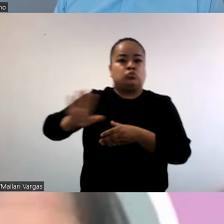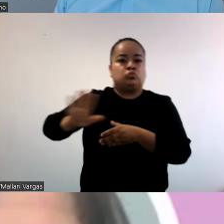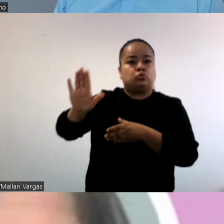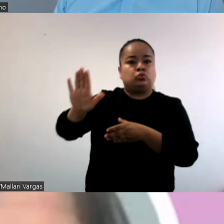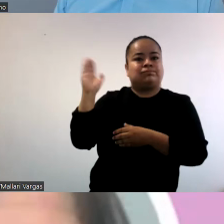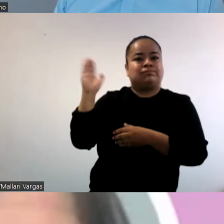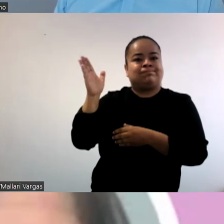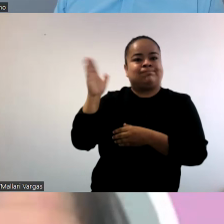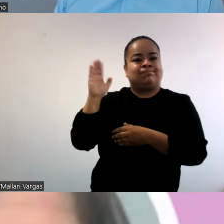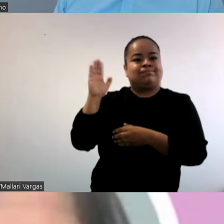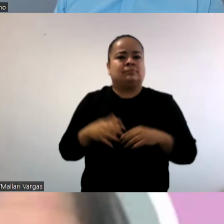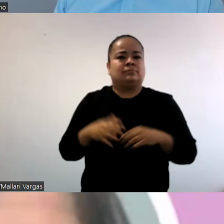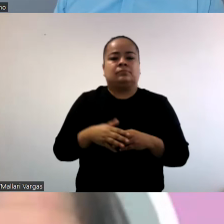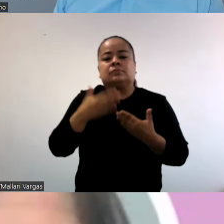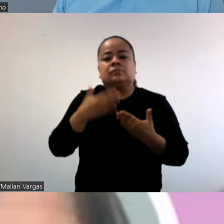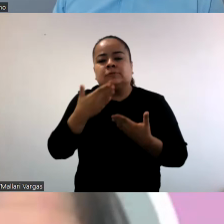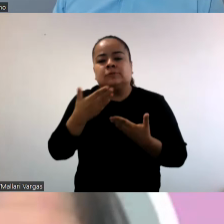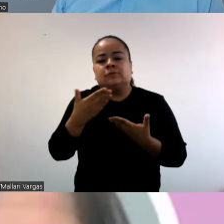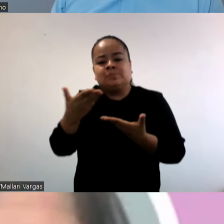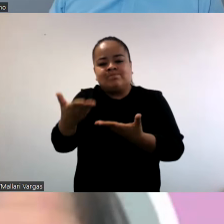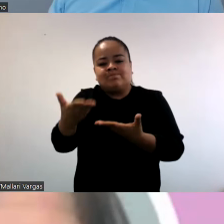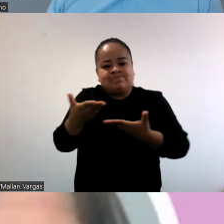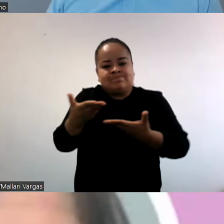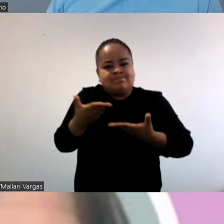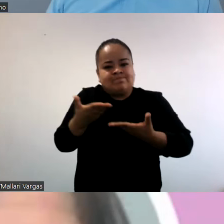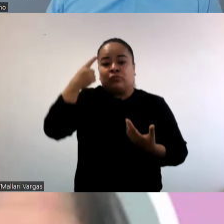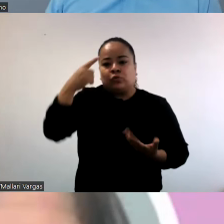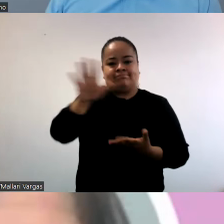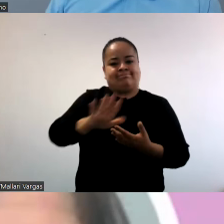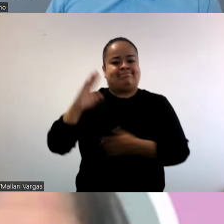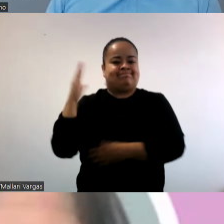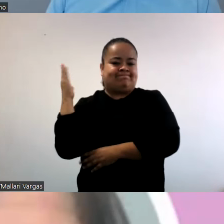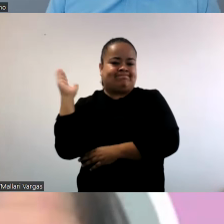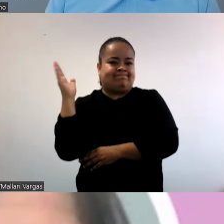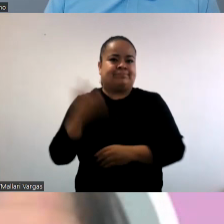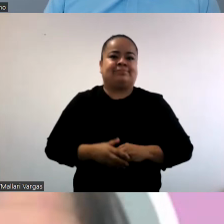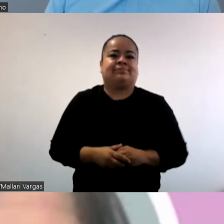speakers, our panelists, and I would also like to welcome, our first speaker,